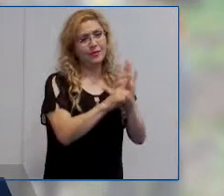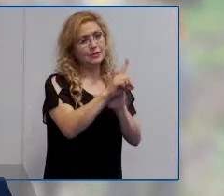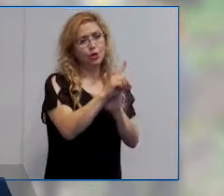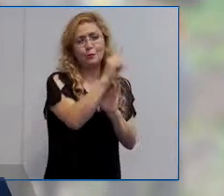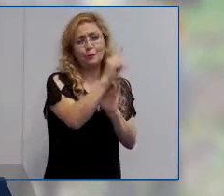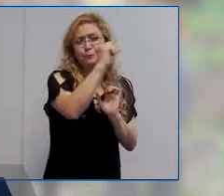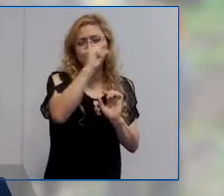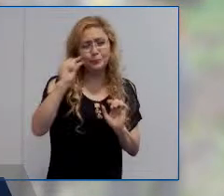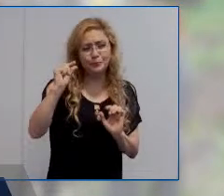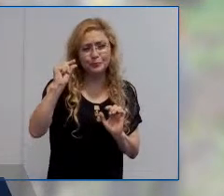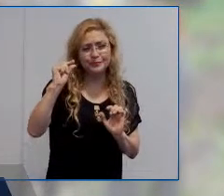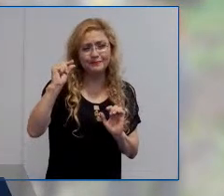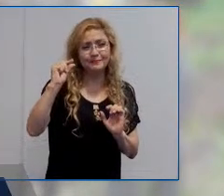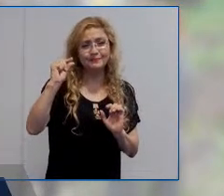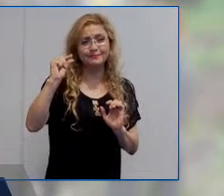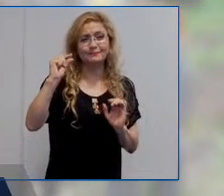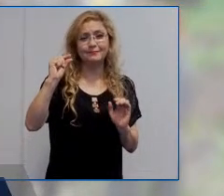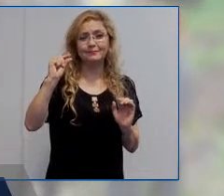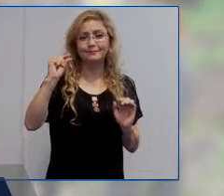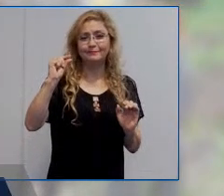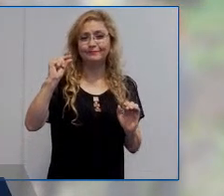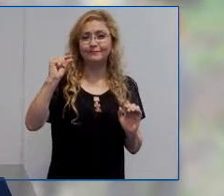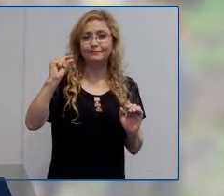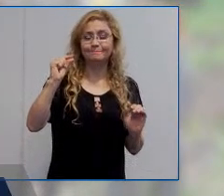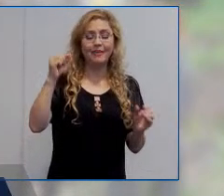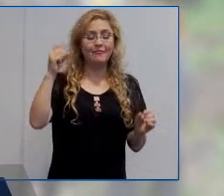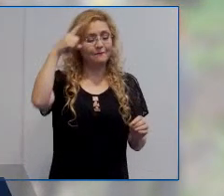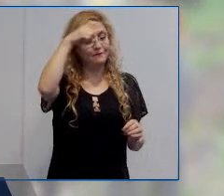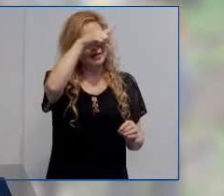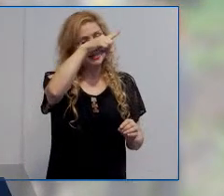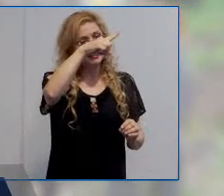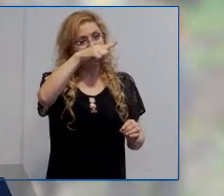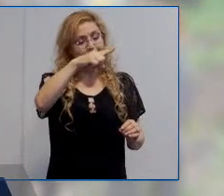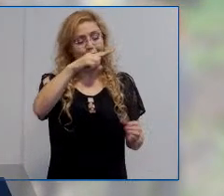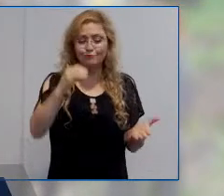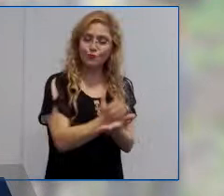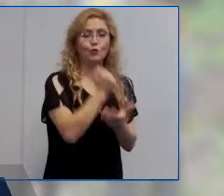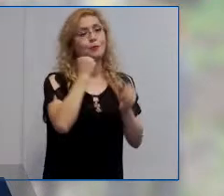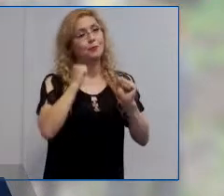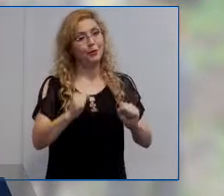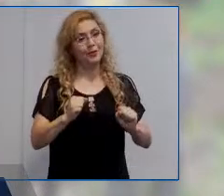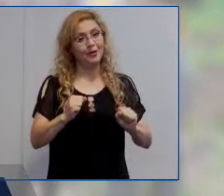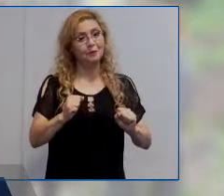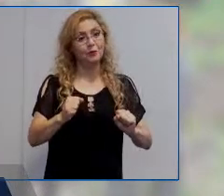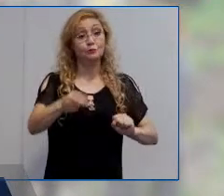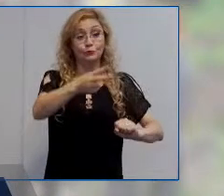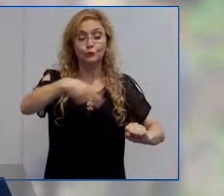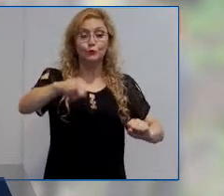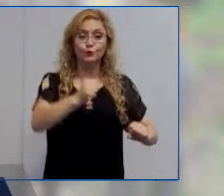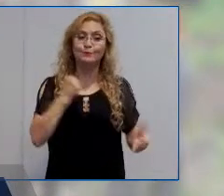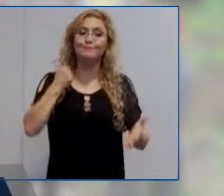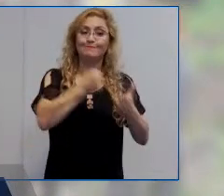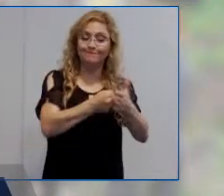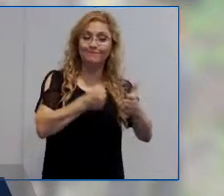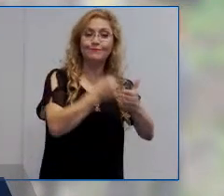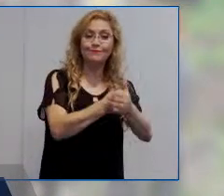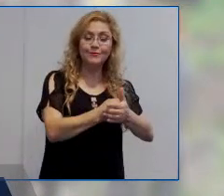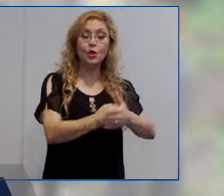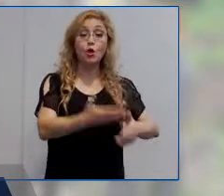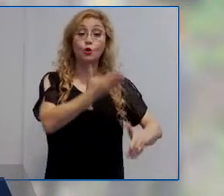know that R&D investments are minimal, and it's very difficult. We must achieve that, and we are